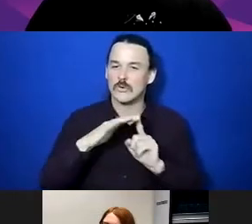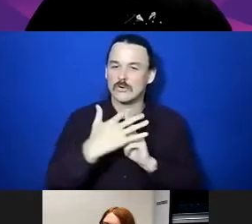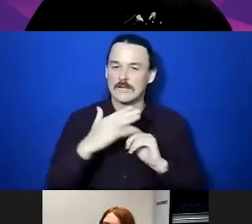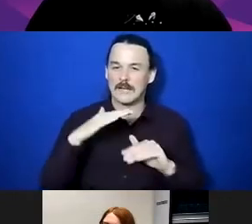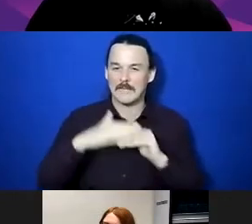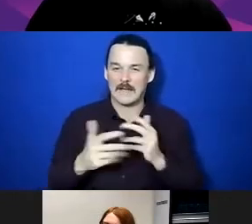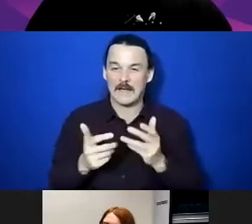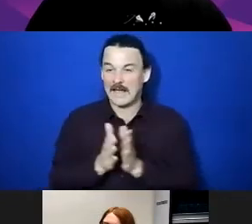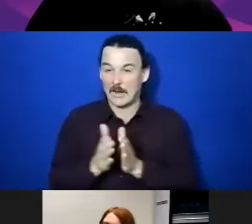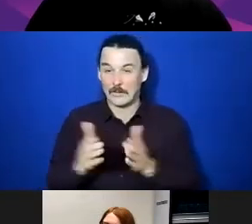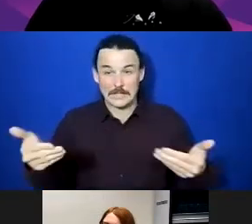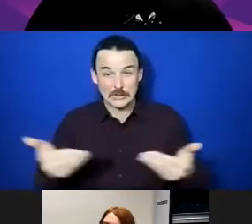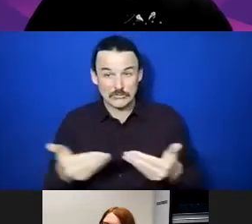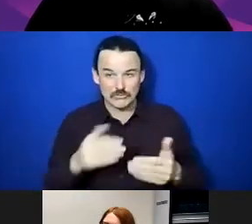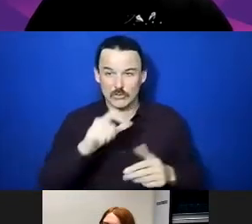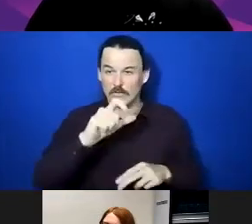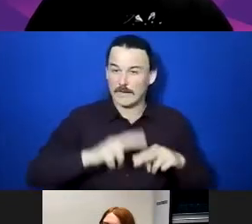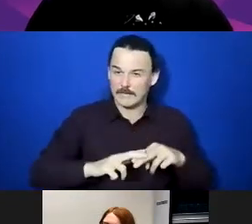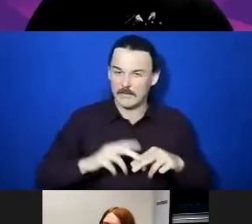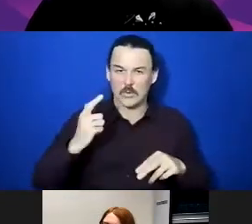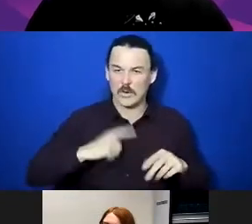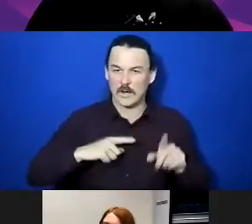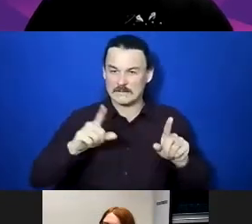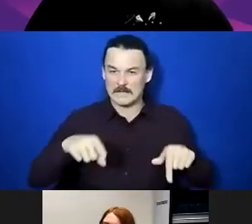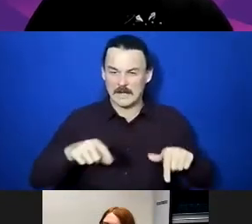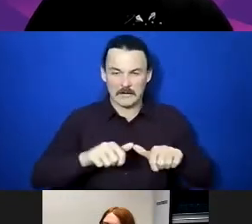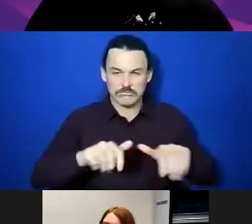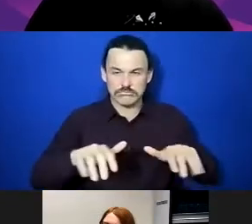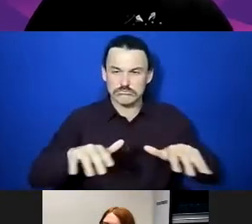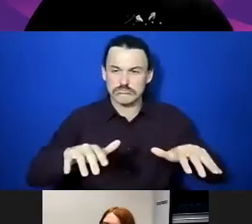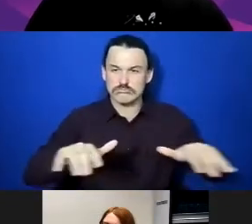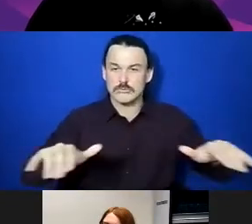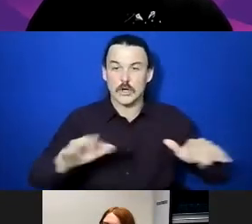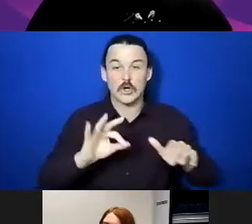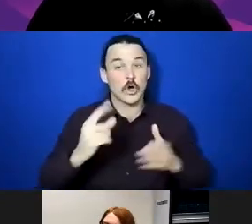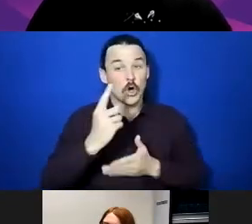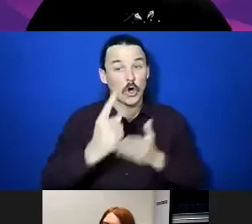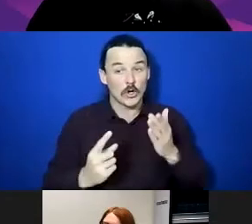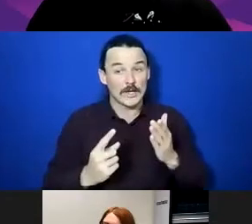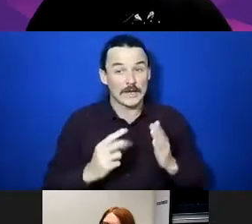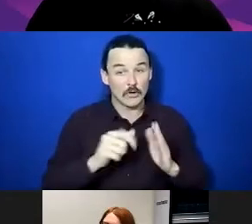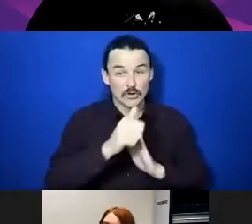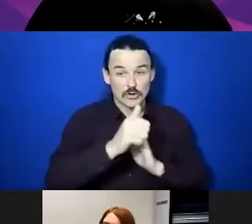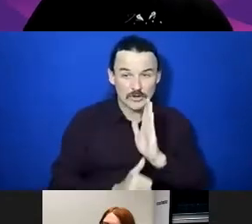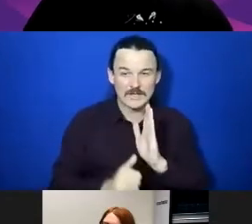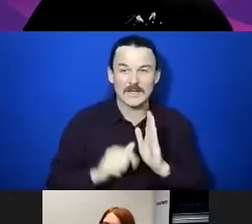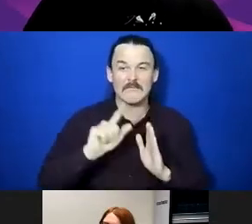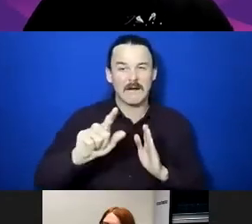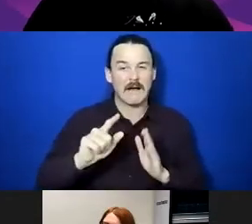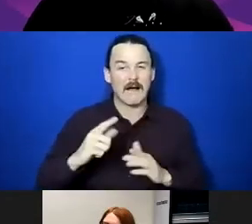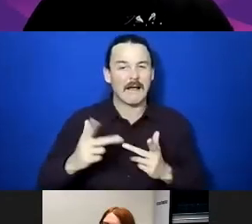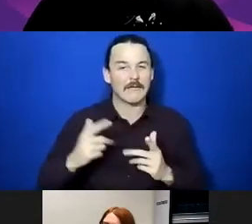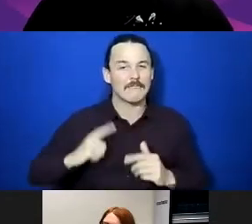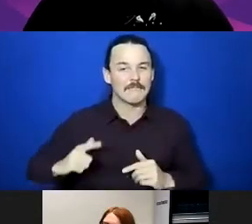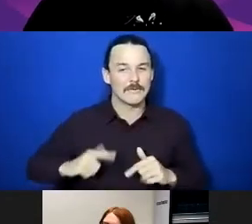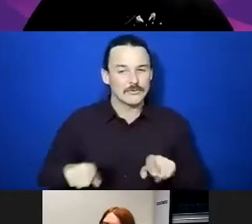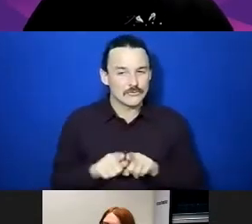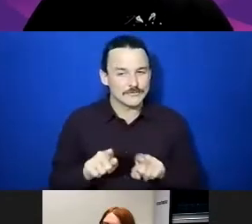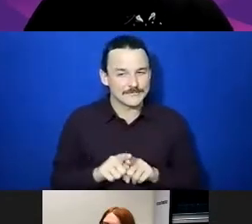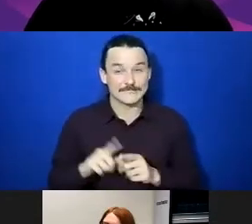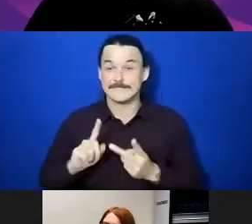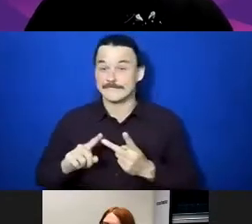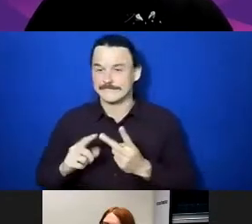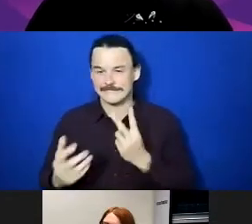growing use of chloroform, not just for the purposes of surgery. Secondly, I hope to expose